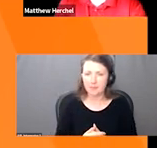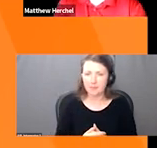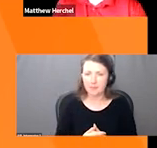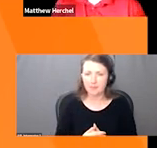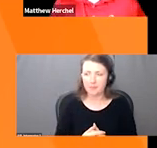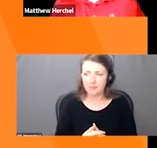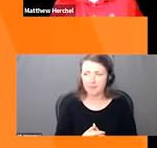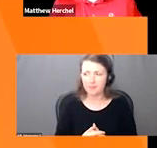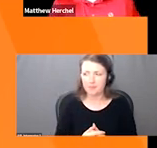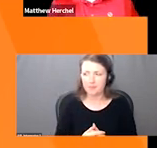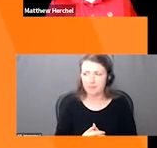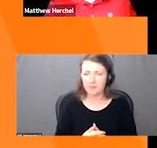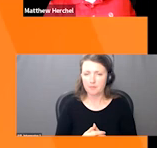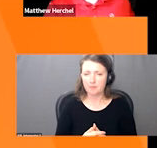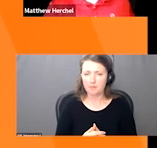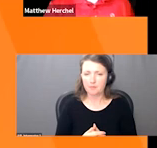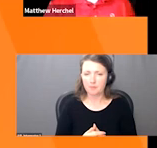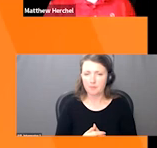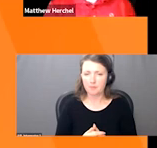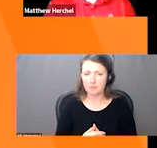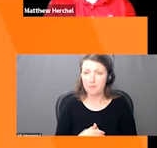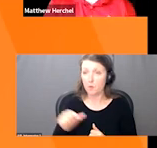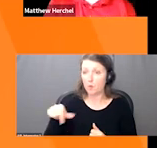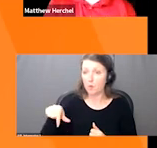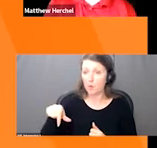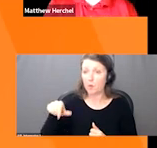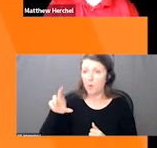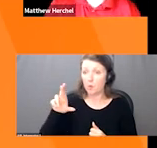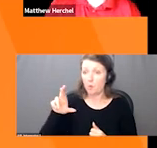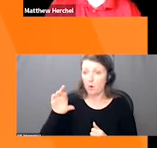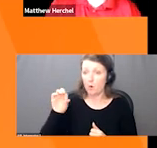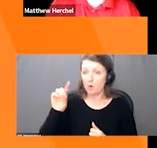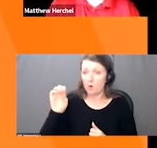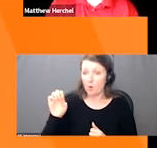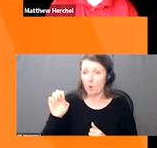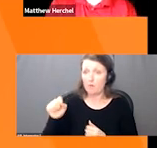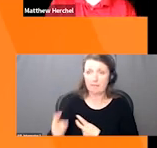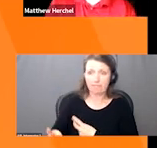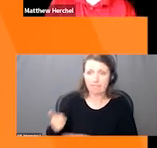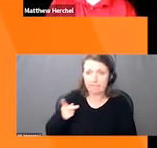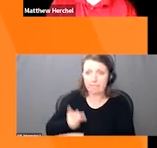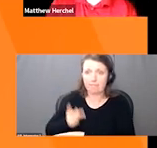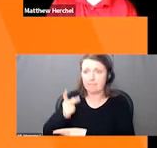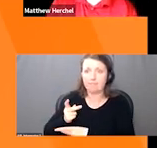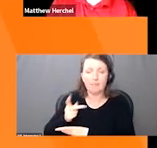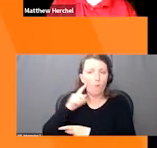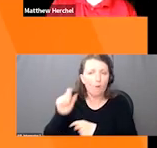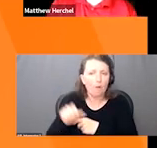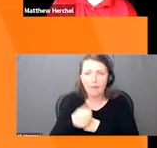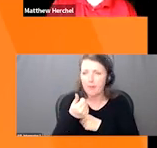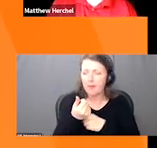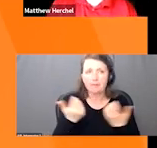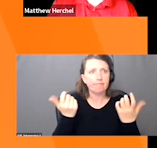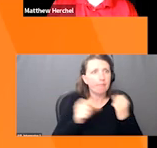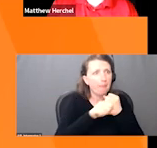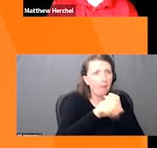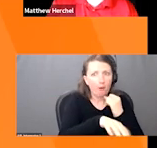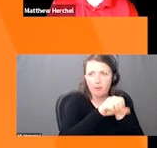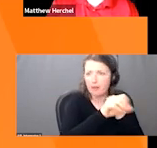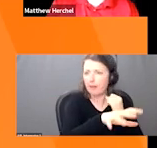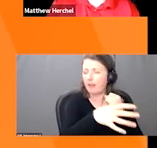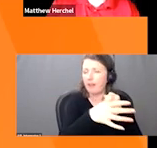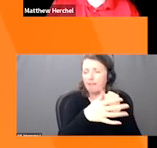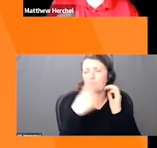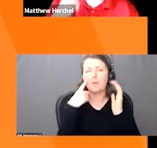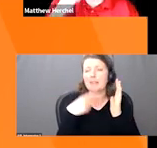that QR code, and you can use that for other marketing things as well. So if you're looking to put that on some kind of brochure or something like